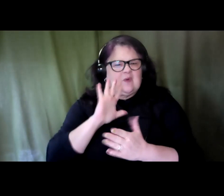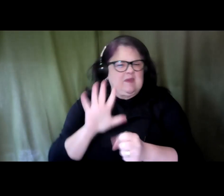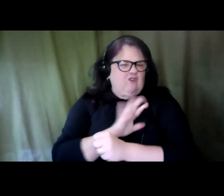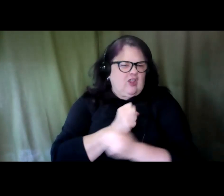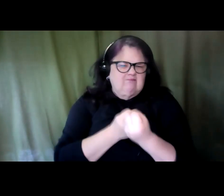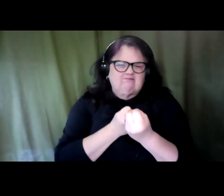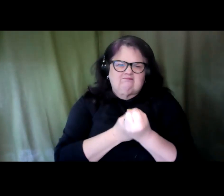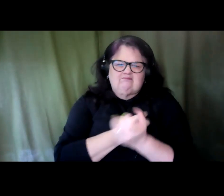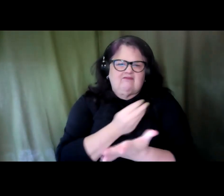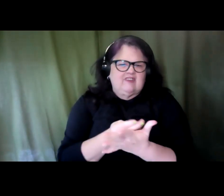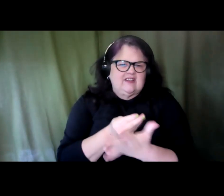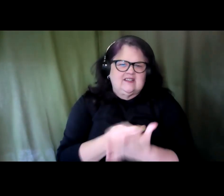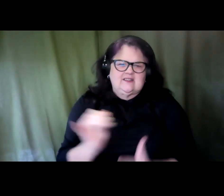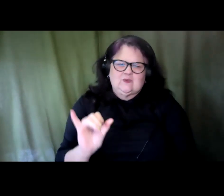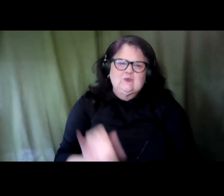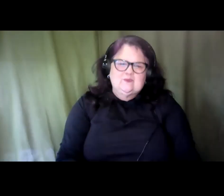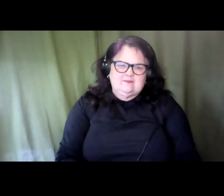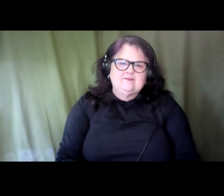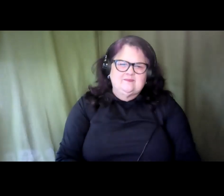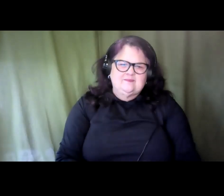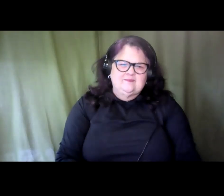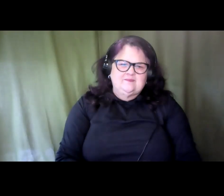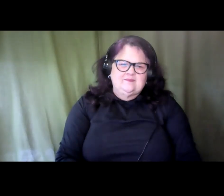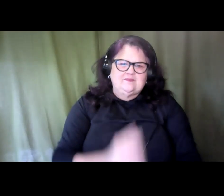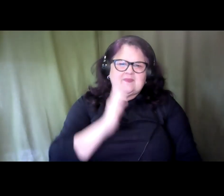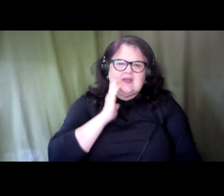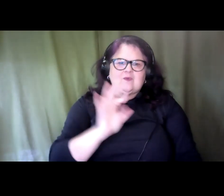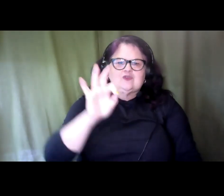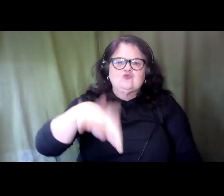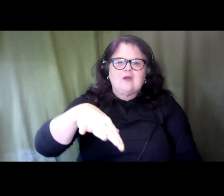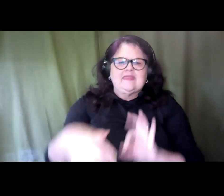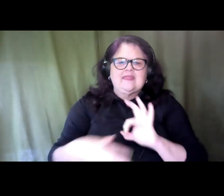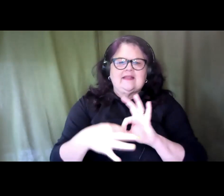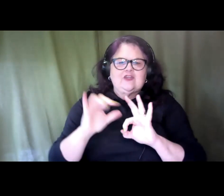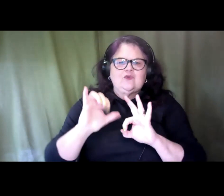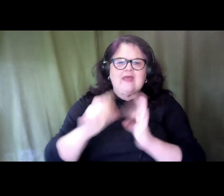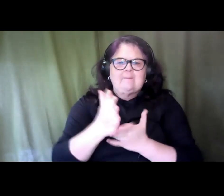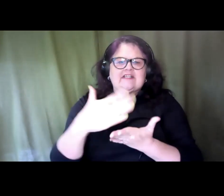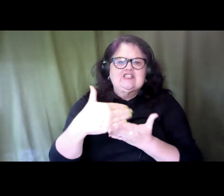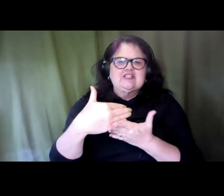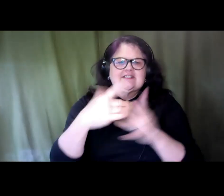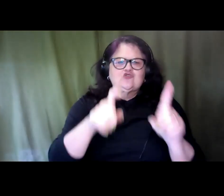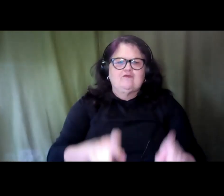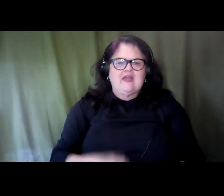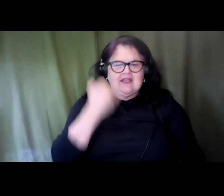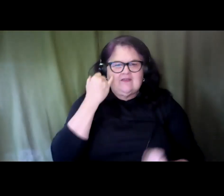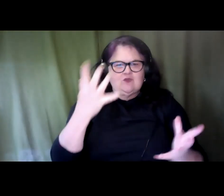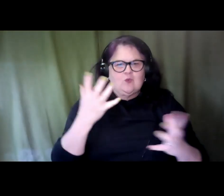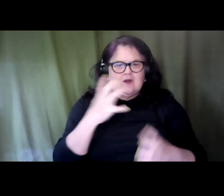too. I'm just going to drop in the link to that budget survey if y'all want to participate.